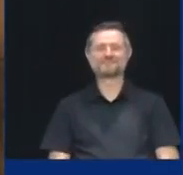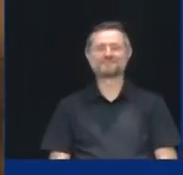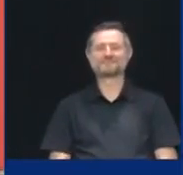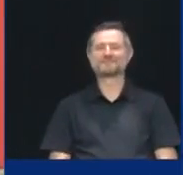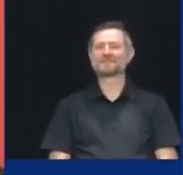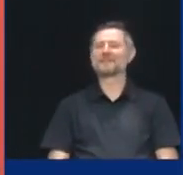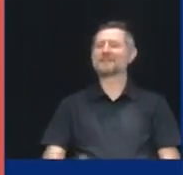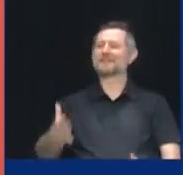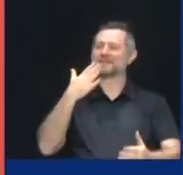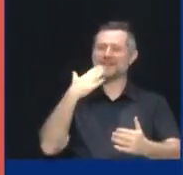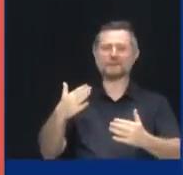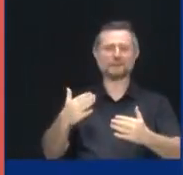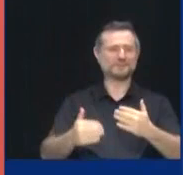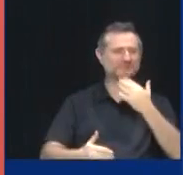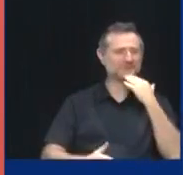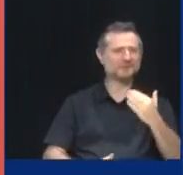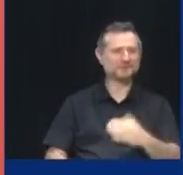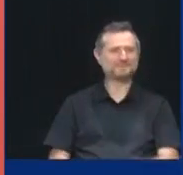Thank you.